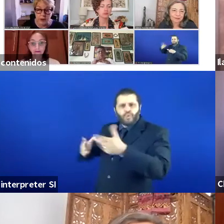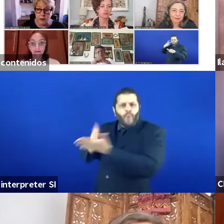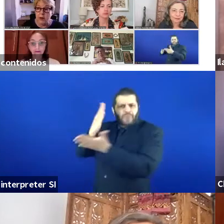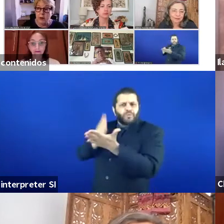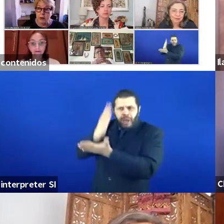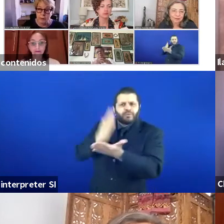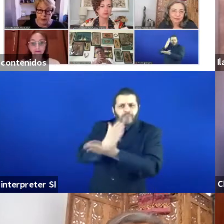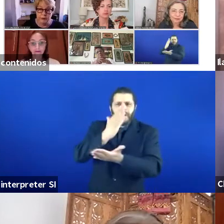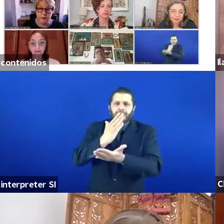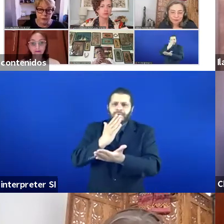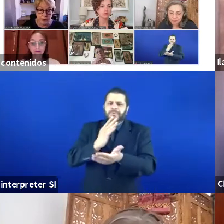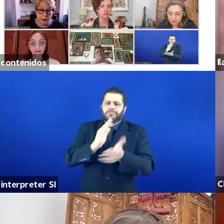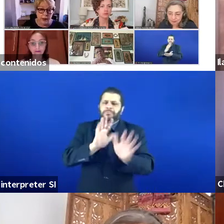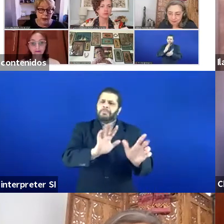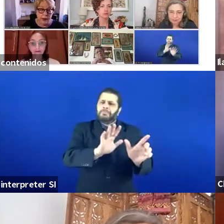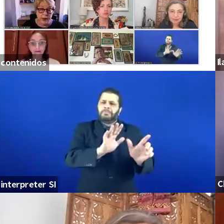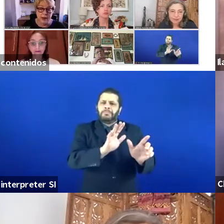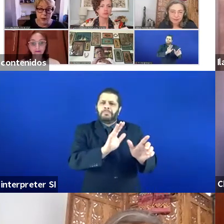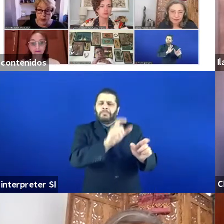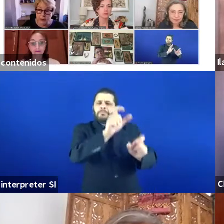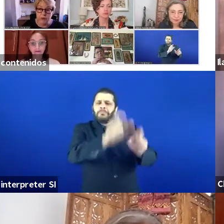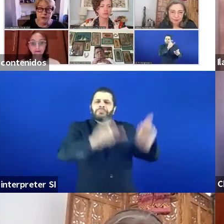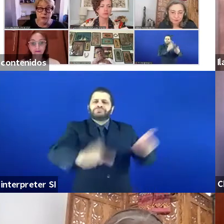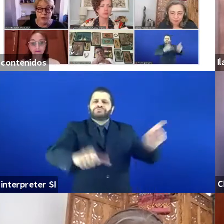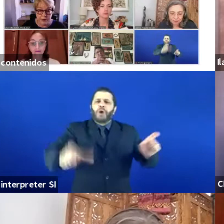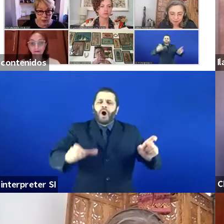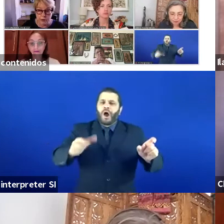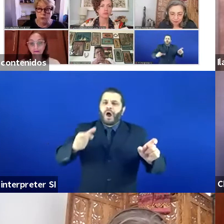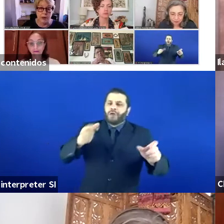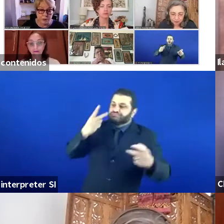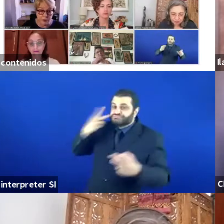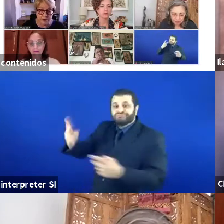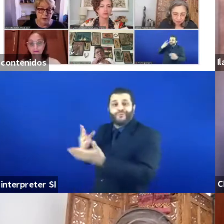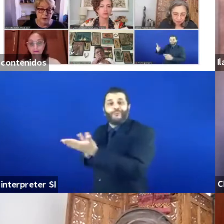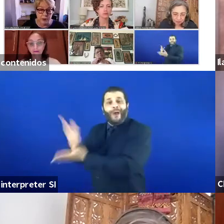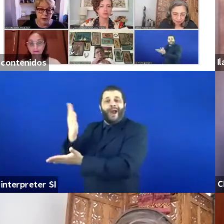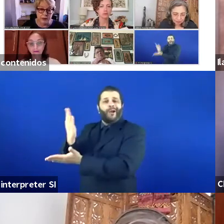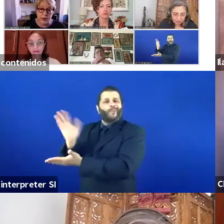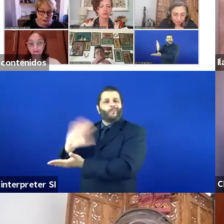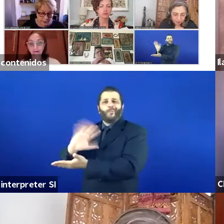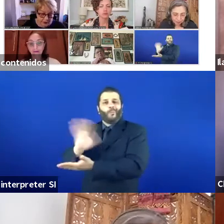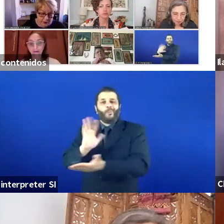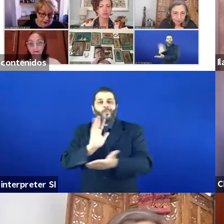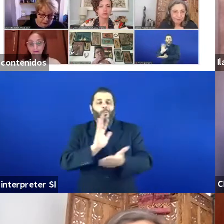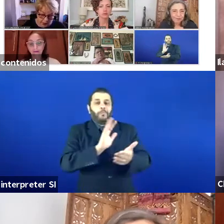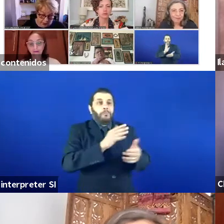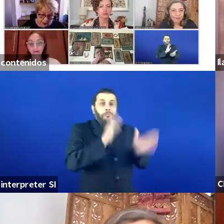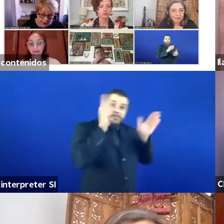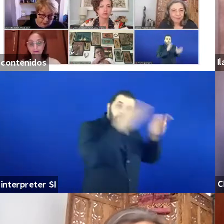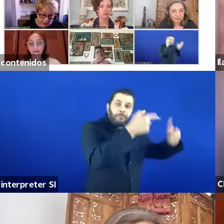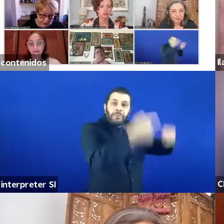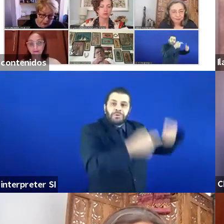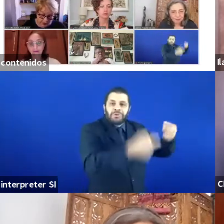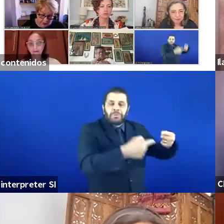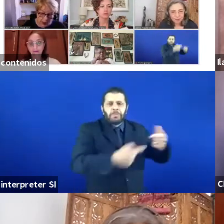they are, but to move toward economic and social rights, sexual rights, rights of minorities. To me, this is the backlash that